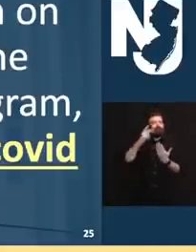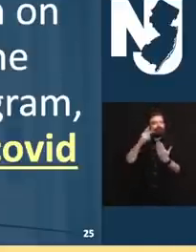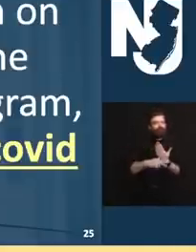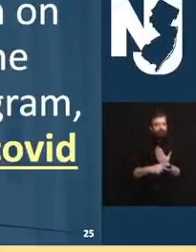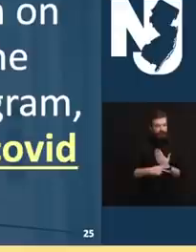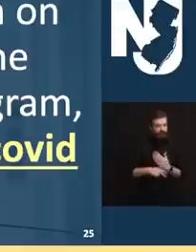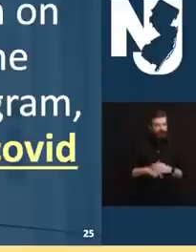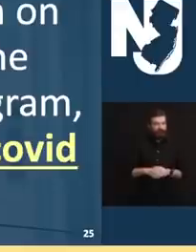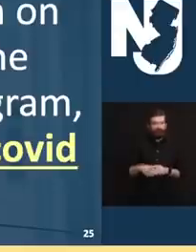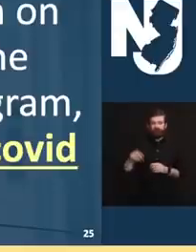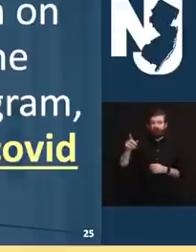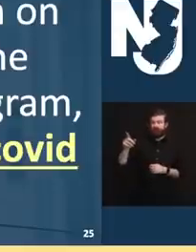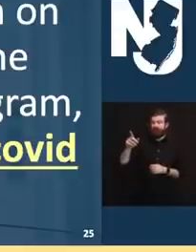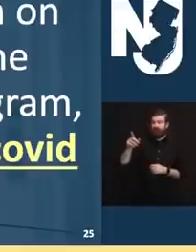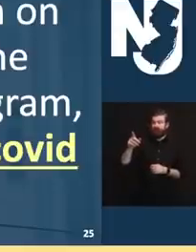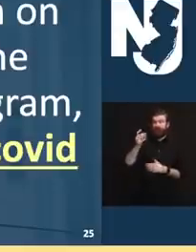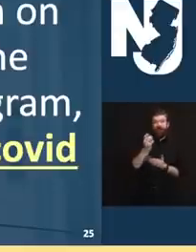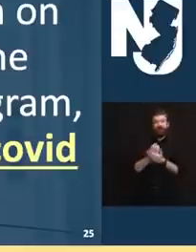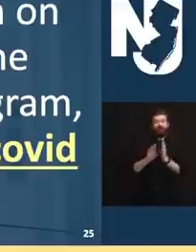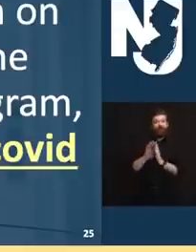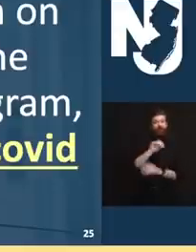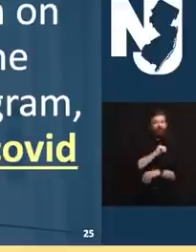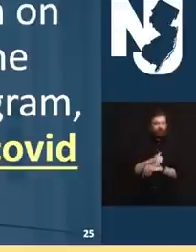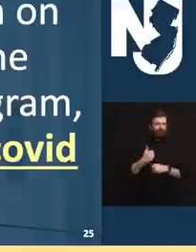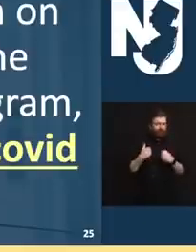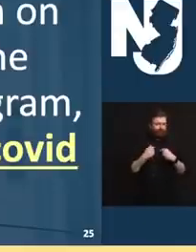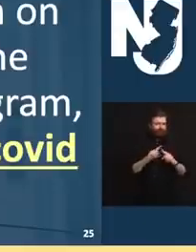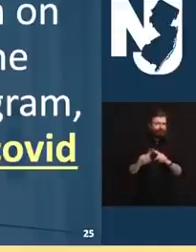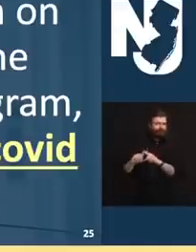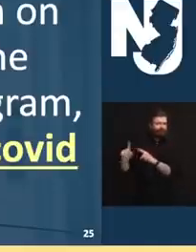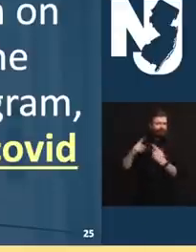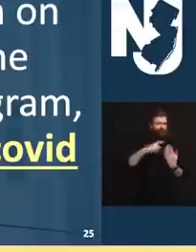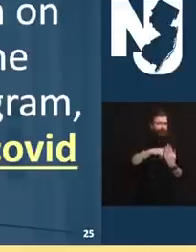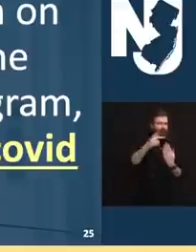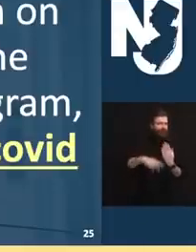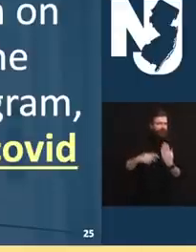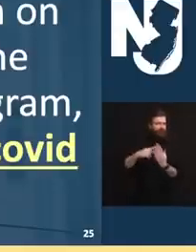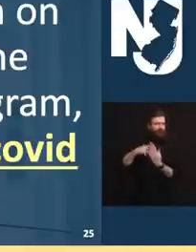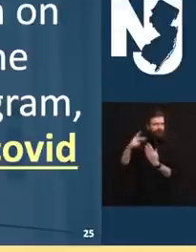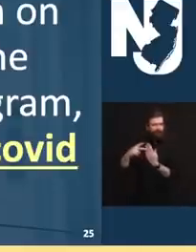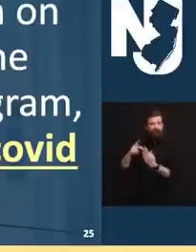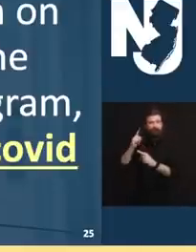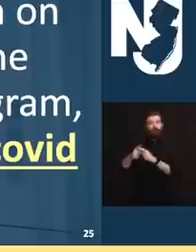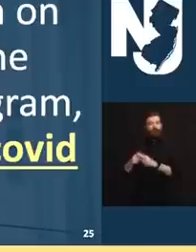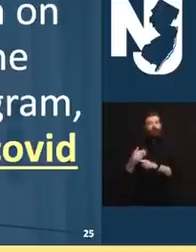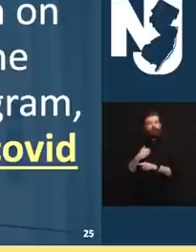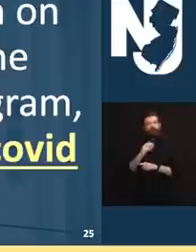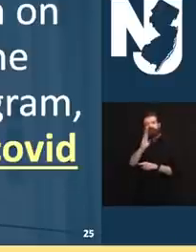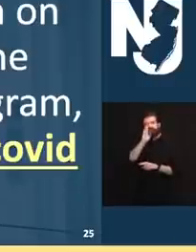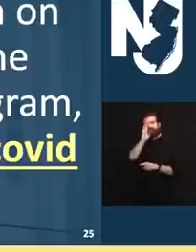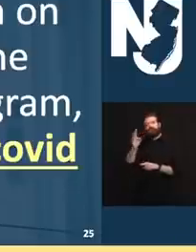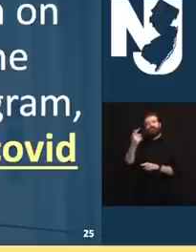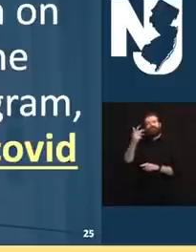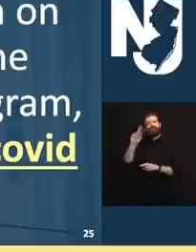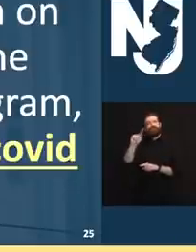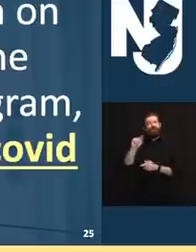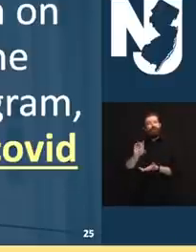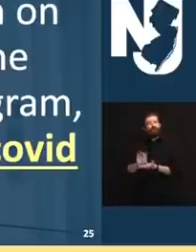business community, in addition to direct grant loan programs. So far, the EDA has helped, you ready for this,